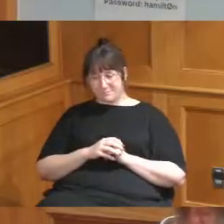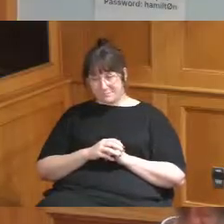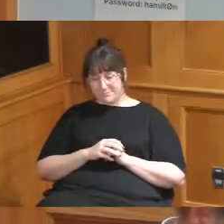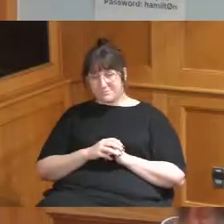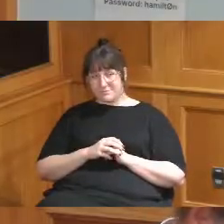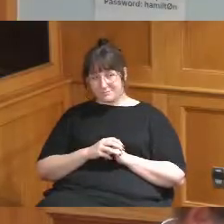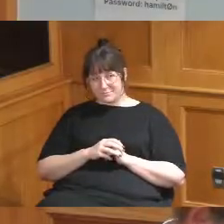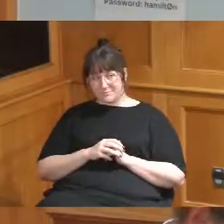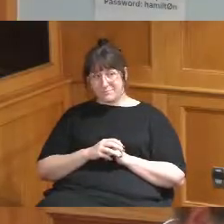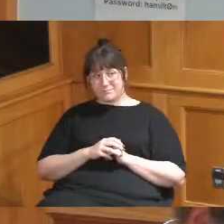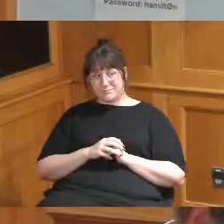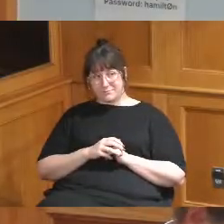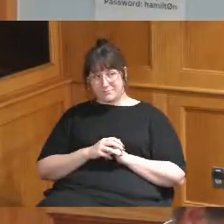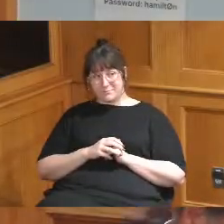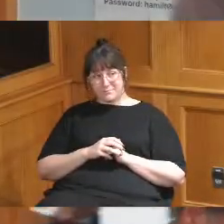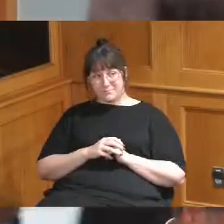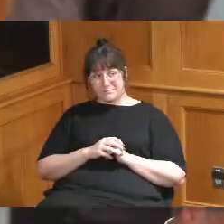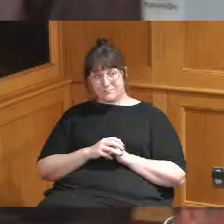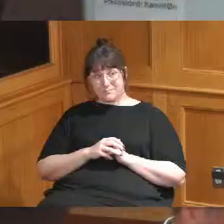County.